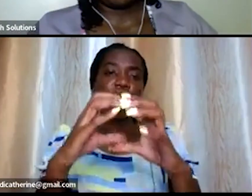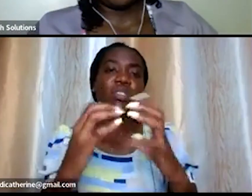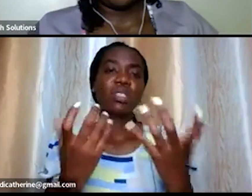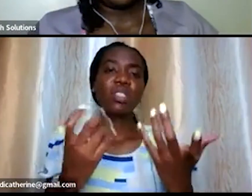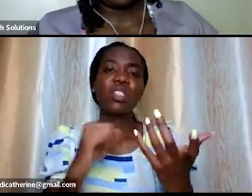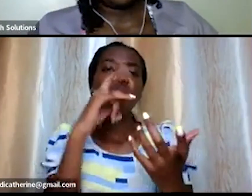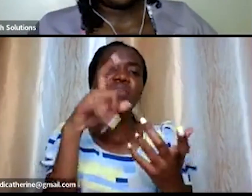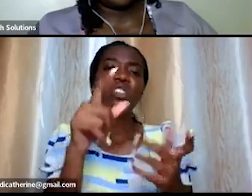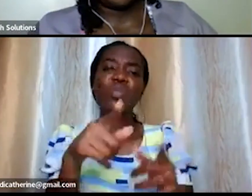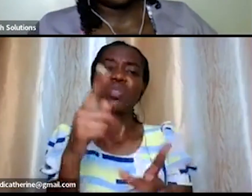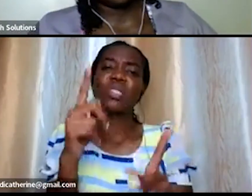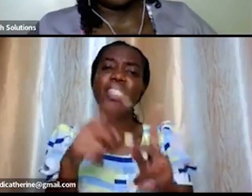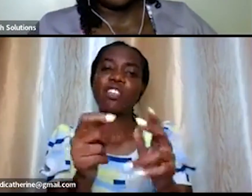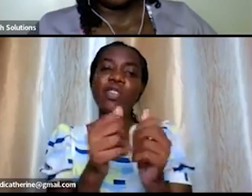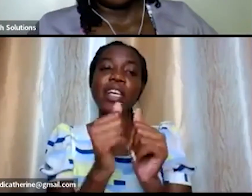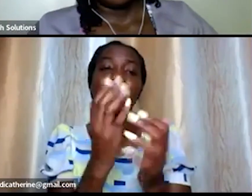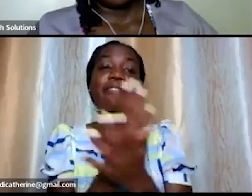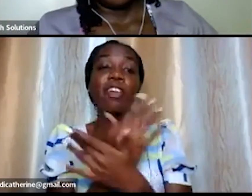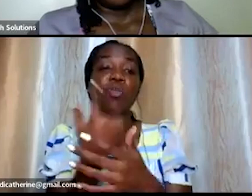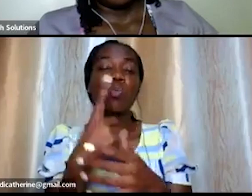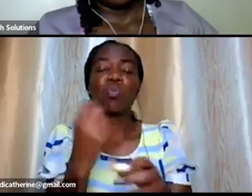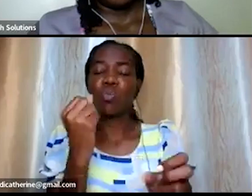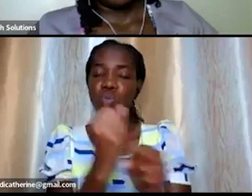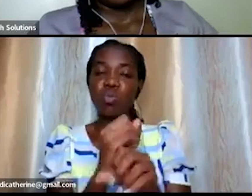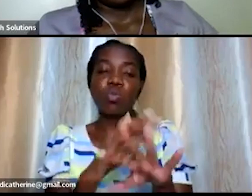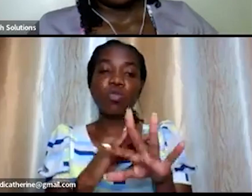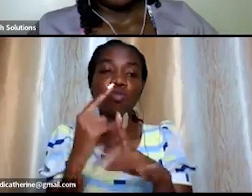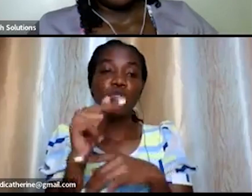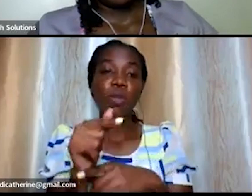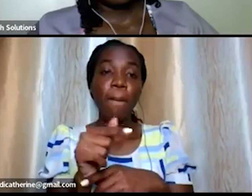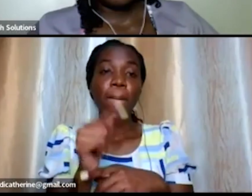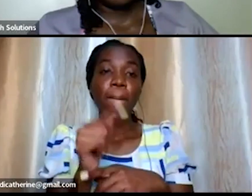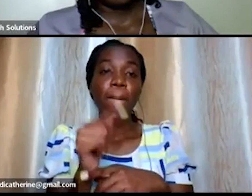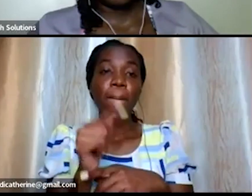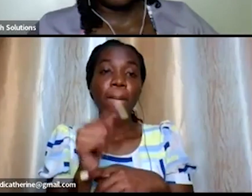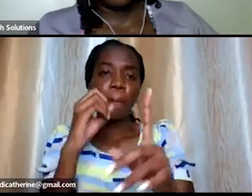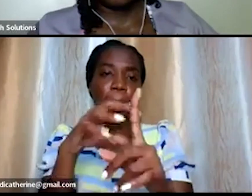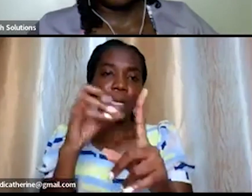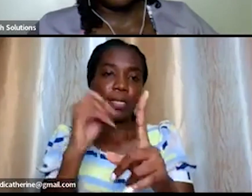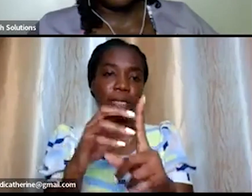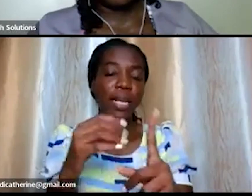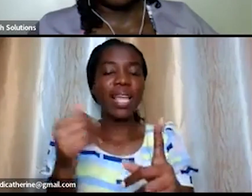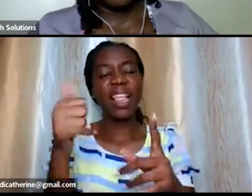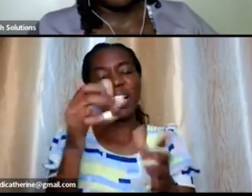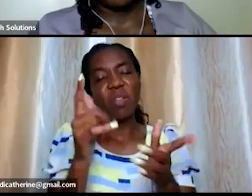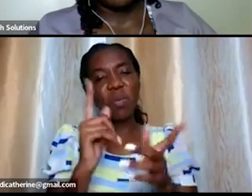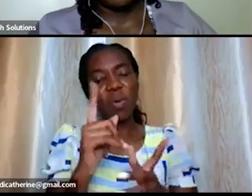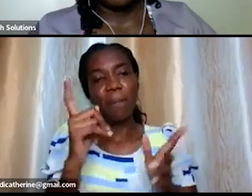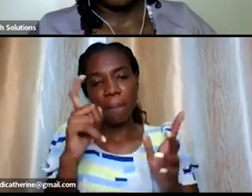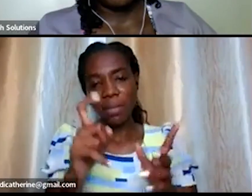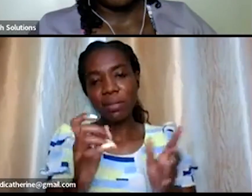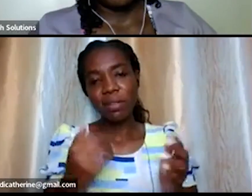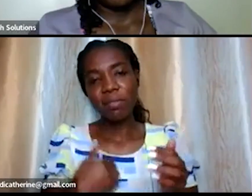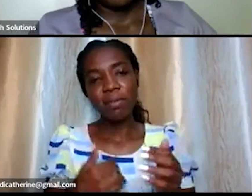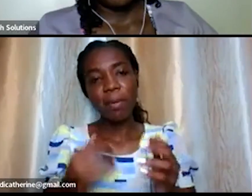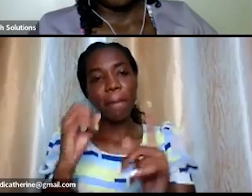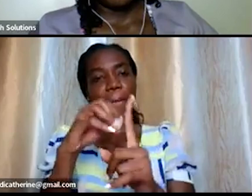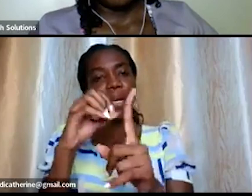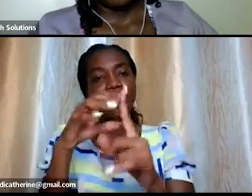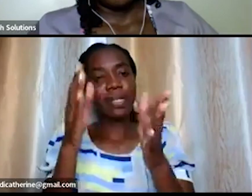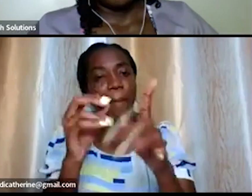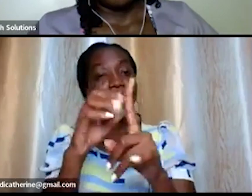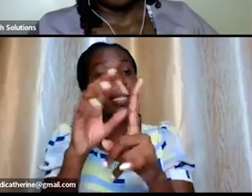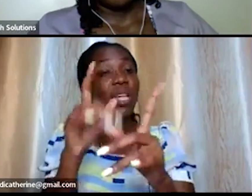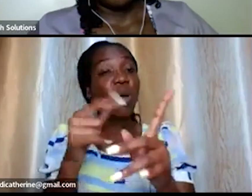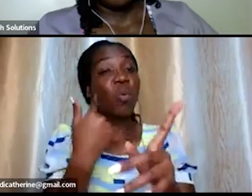a friend who means well for you. You can have a mentor. Every one of us can have a mentor. What is a mentor? A mentor is somebody